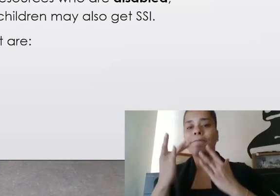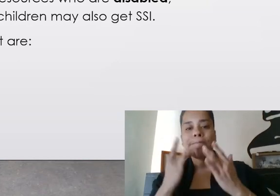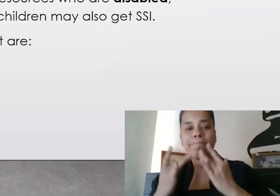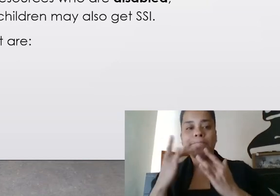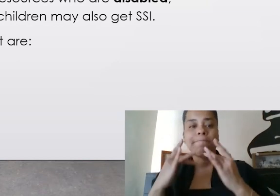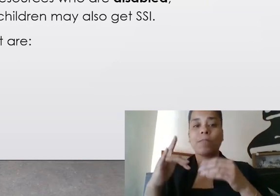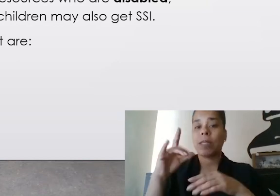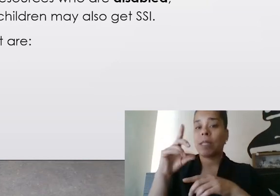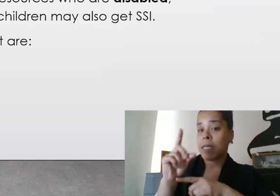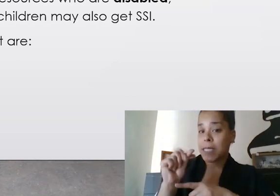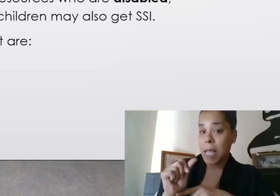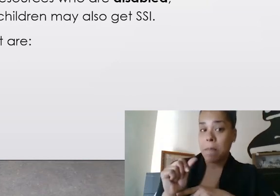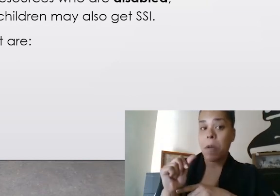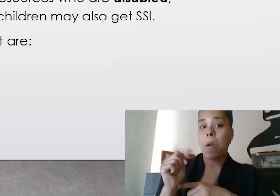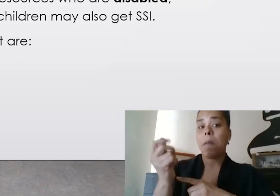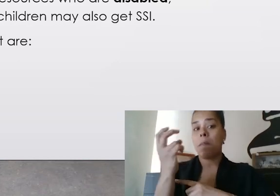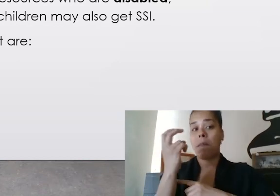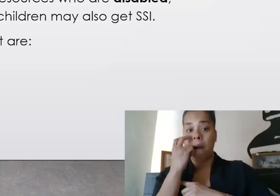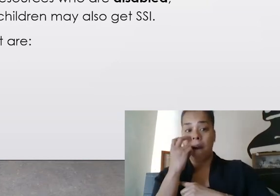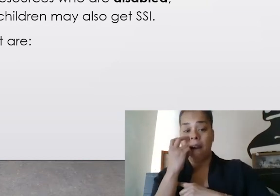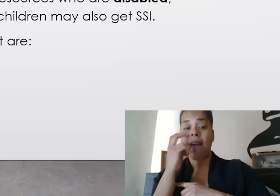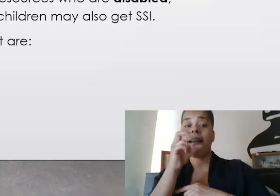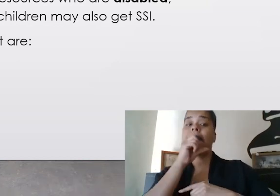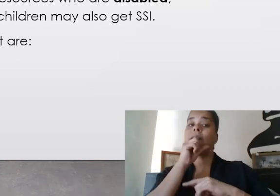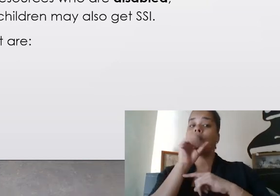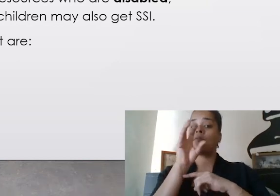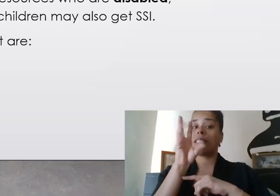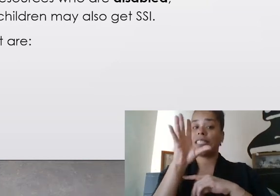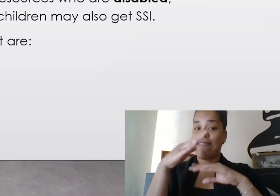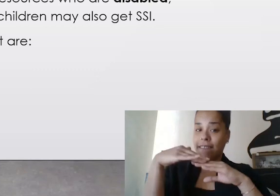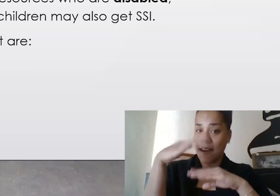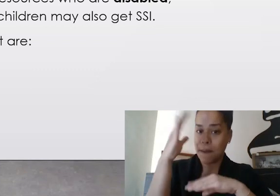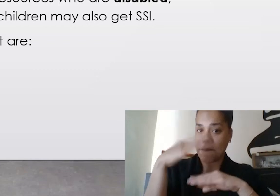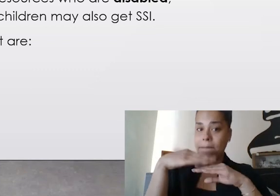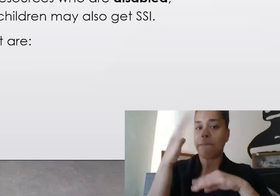blind and age 65 or older.